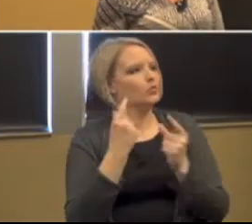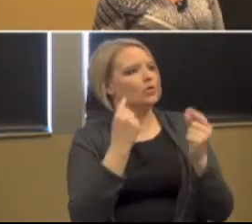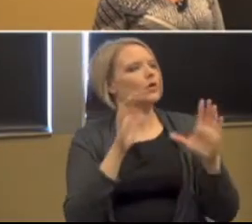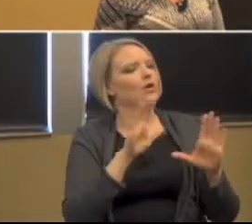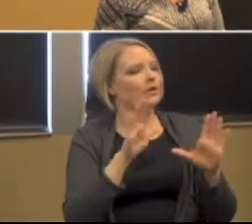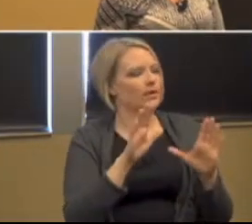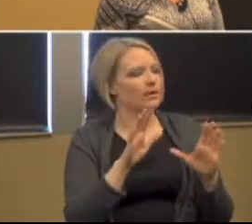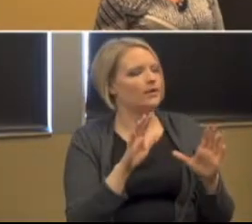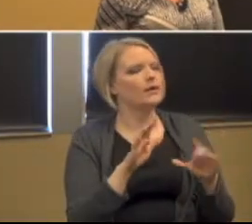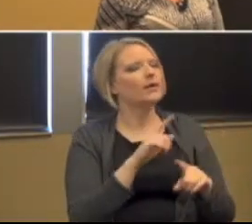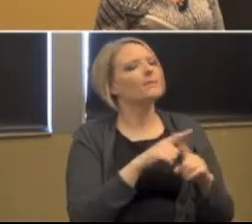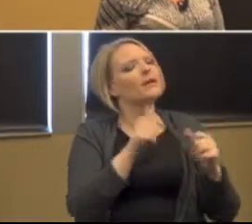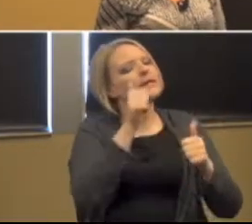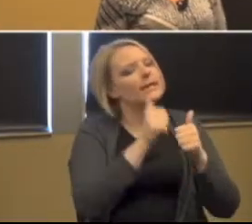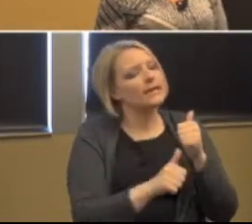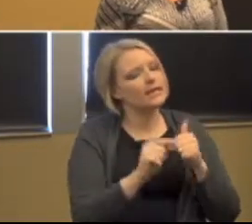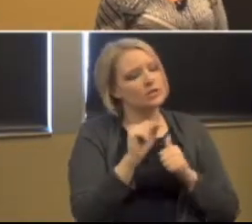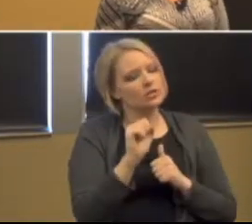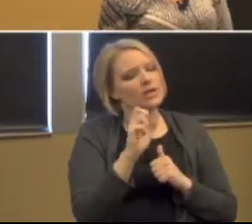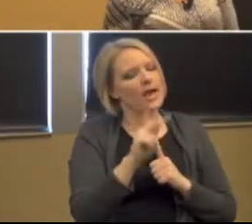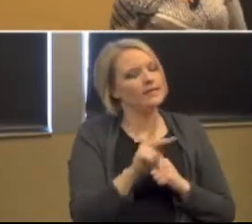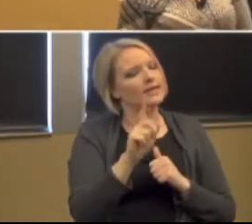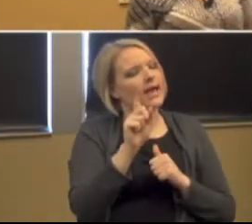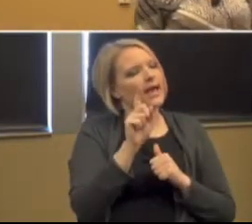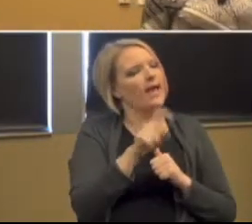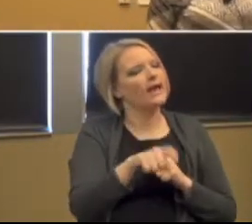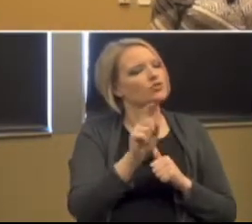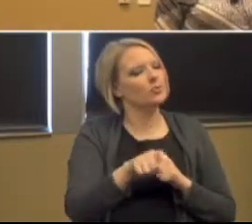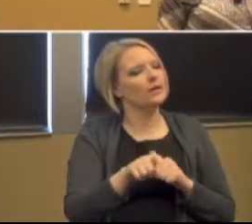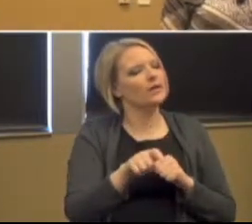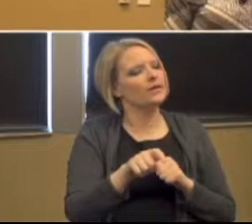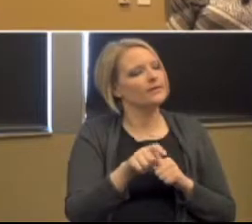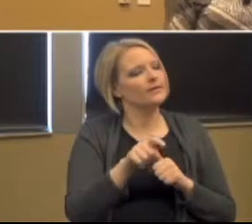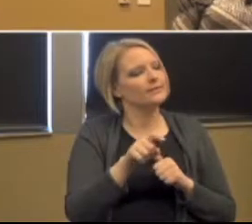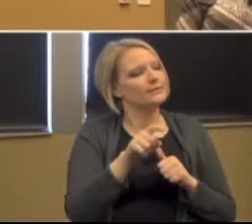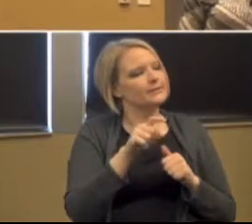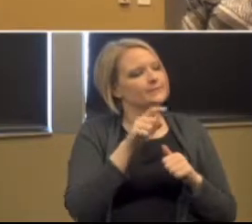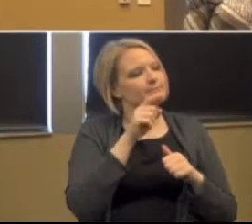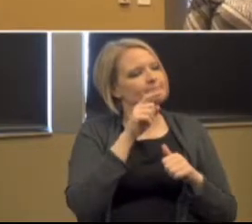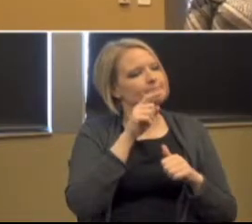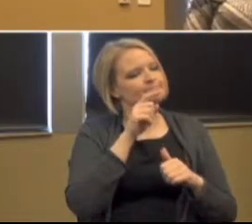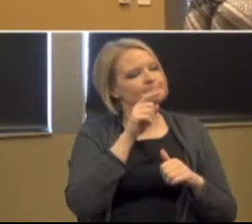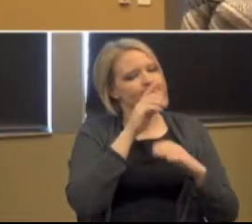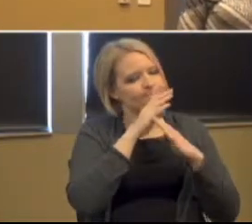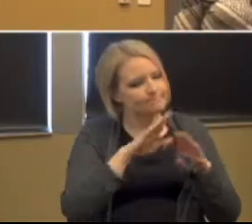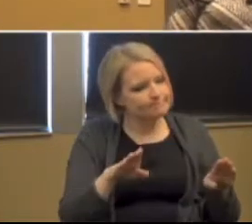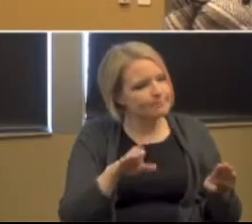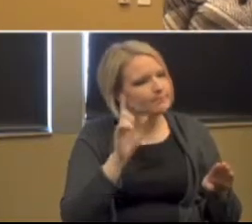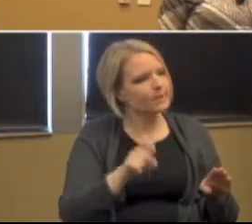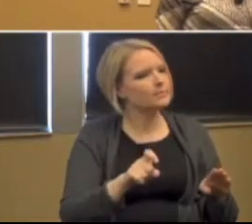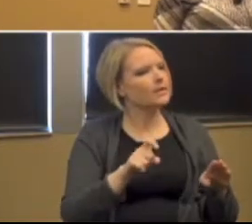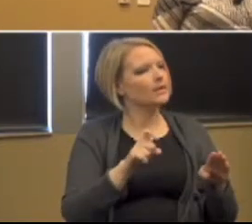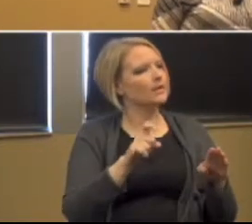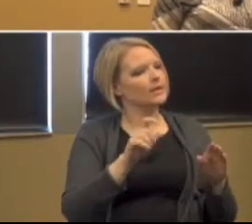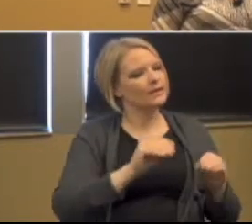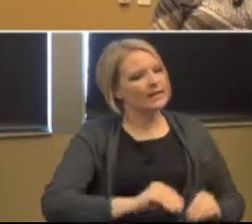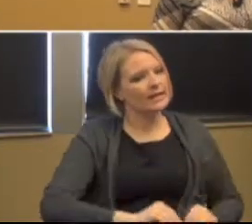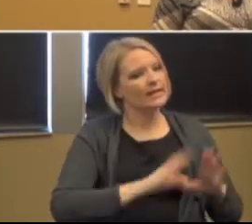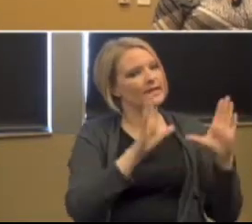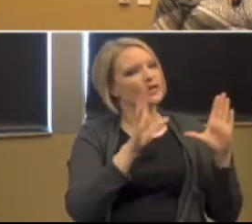have to be discrete. So they have to have a very clear beginning and a clear end. So I